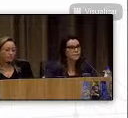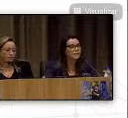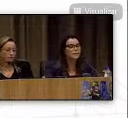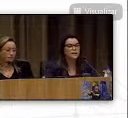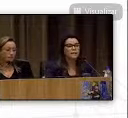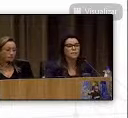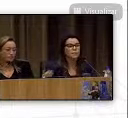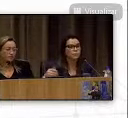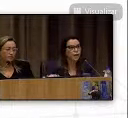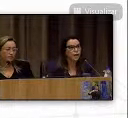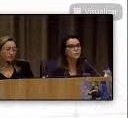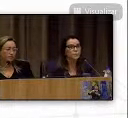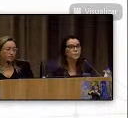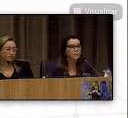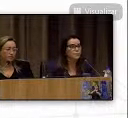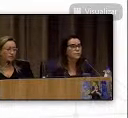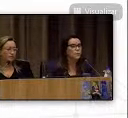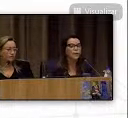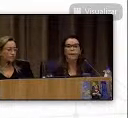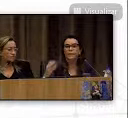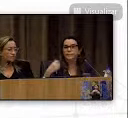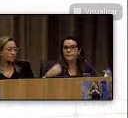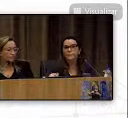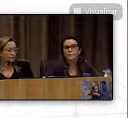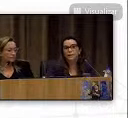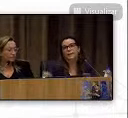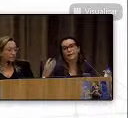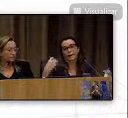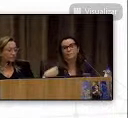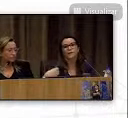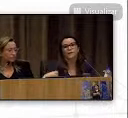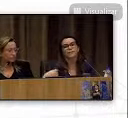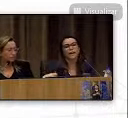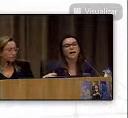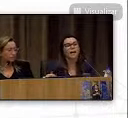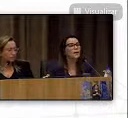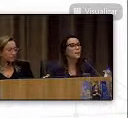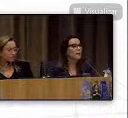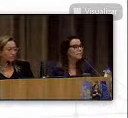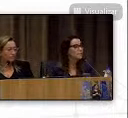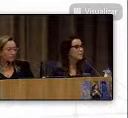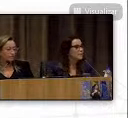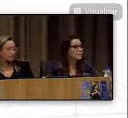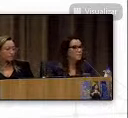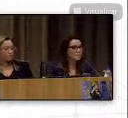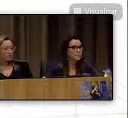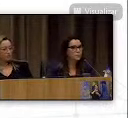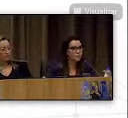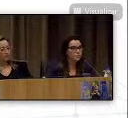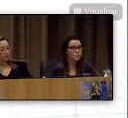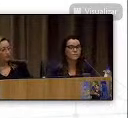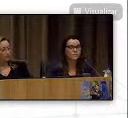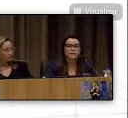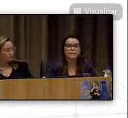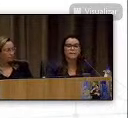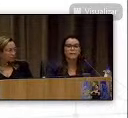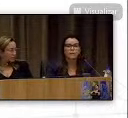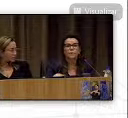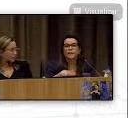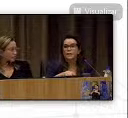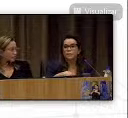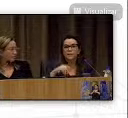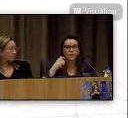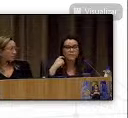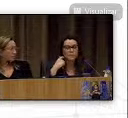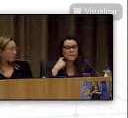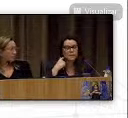of the pandemic, and it's a private hospital where the state needed to um, fix it and